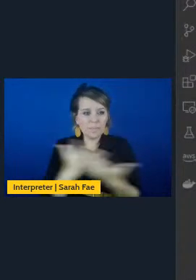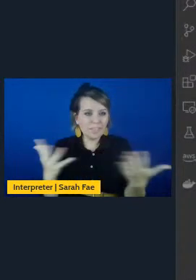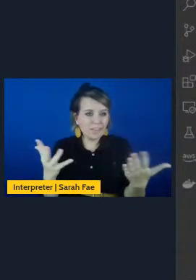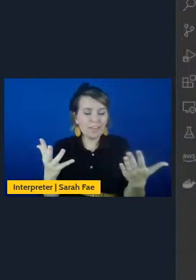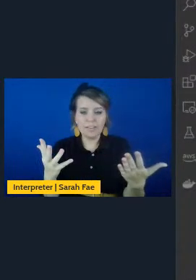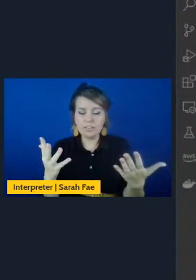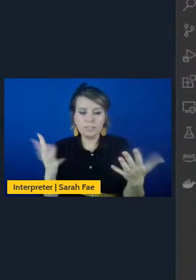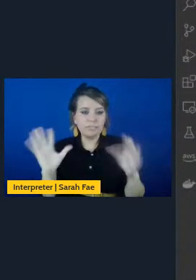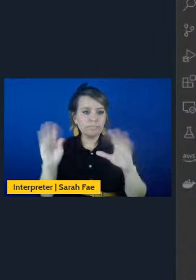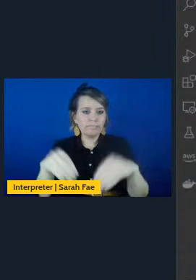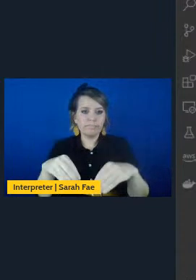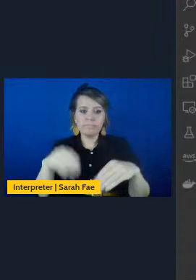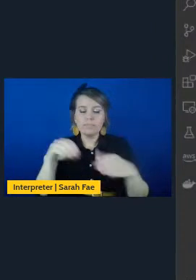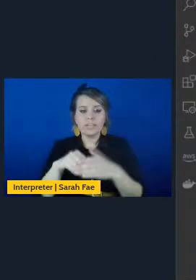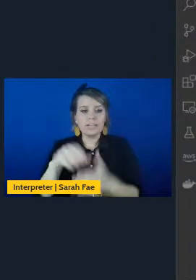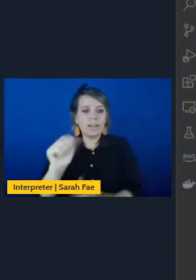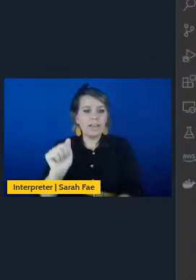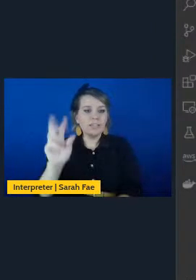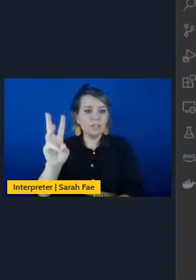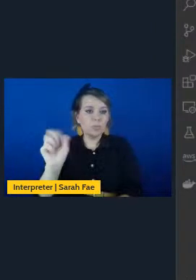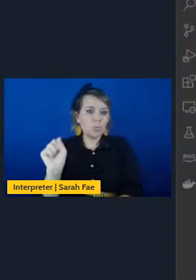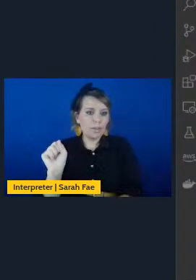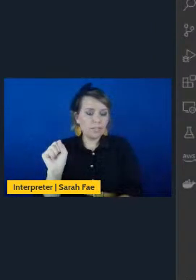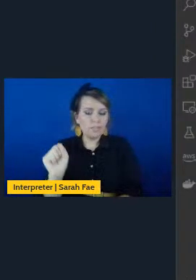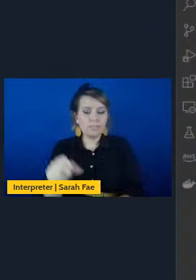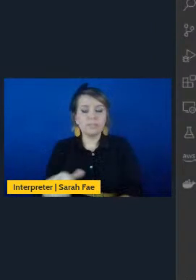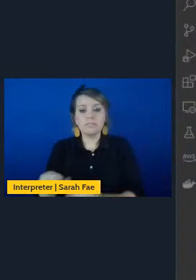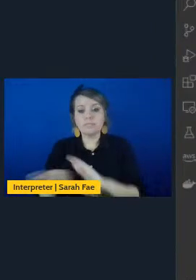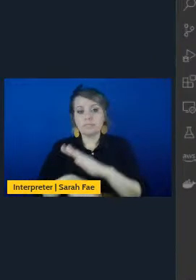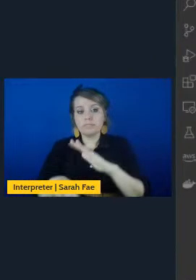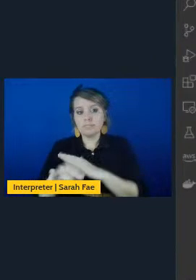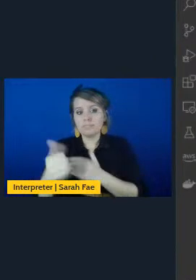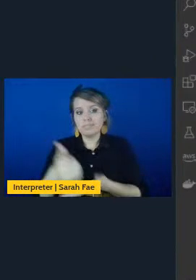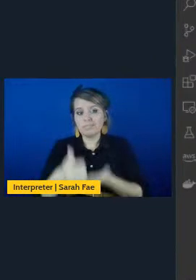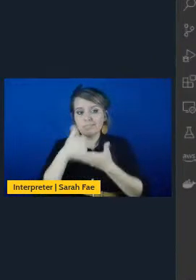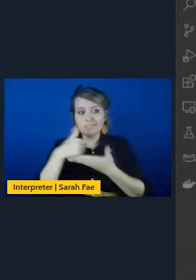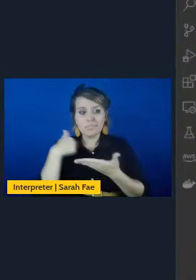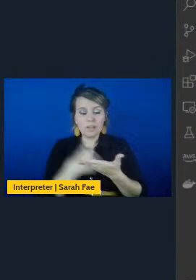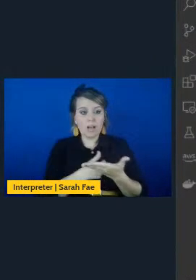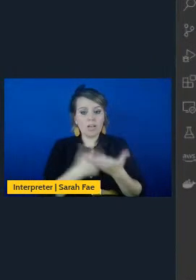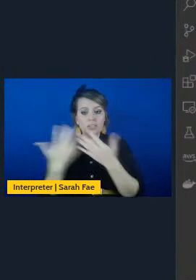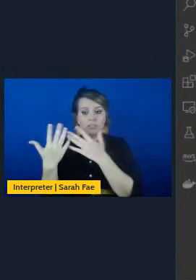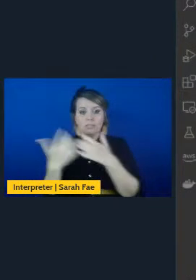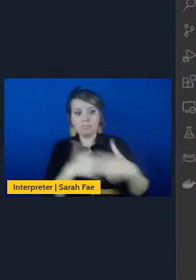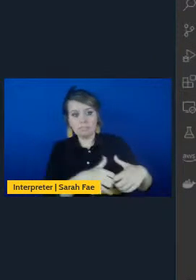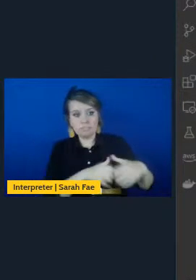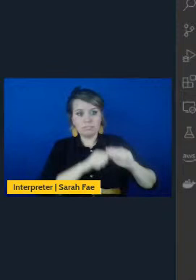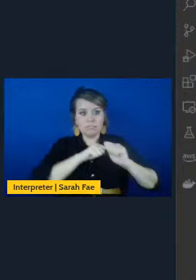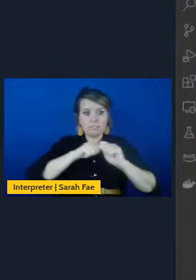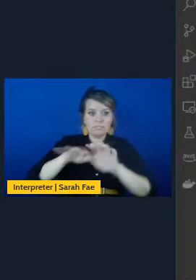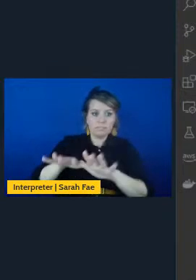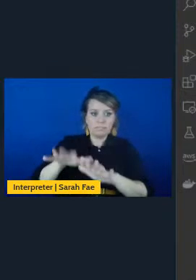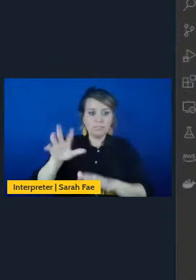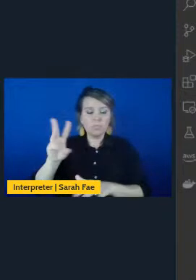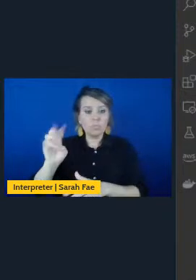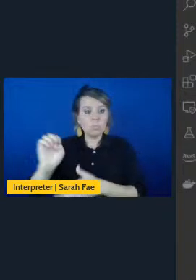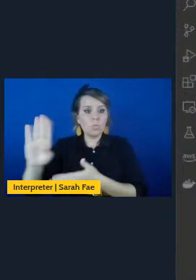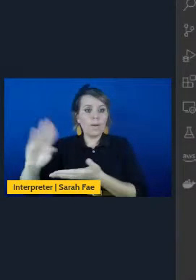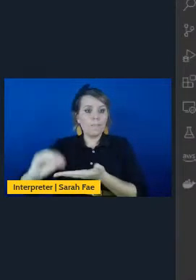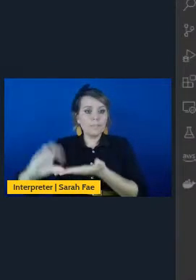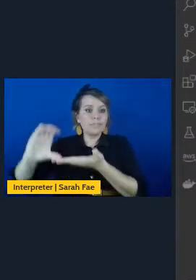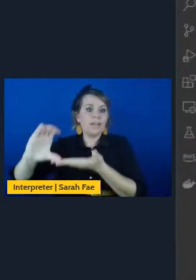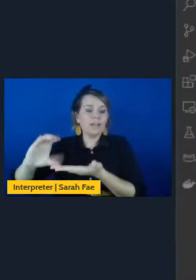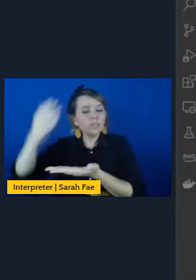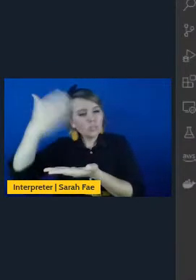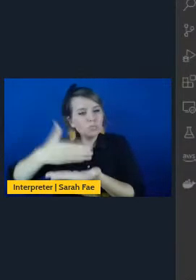into AWS. Basically helping us orchestrate and deploy the web stack, which is the front-end